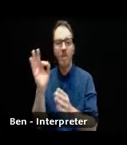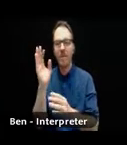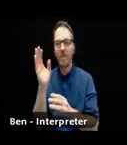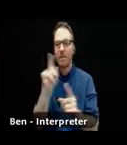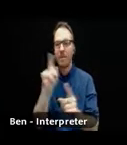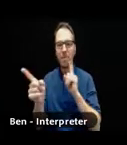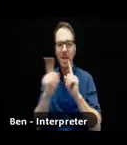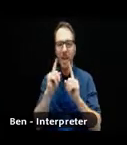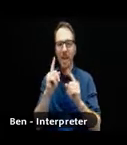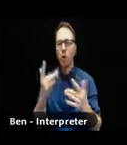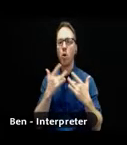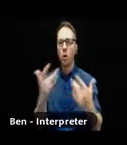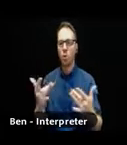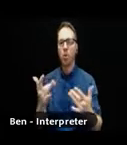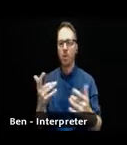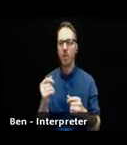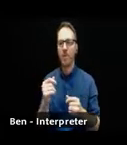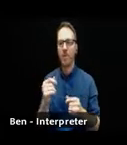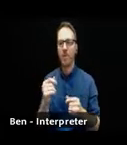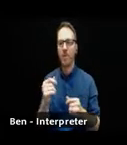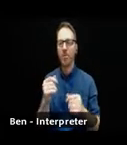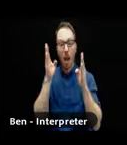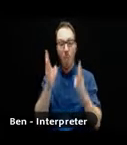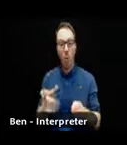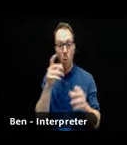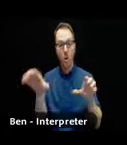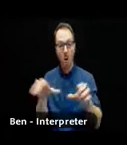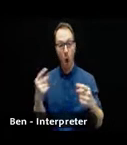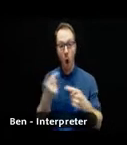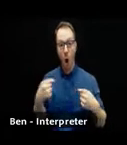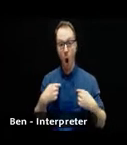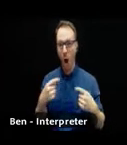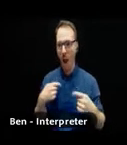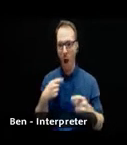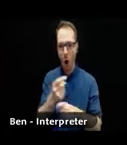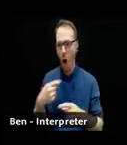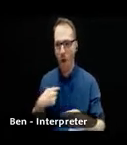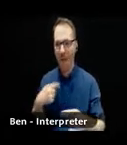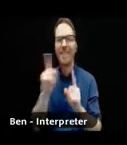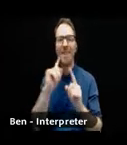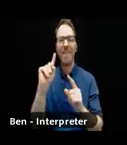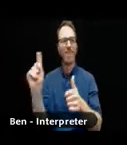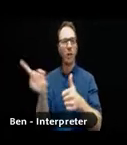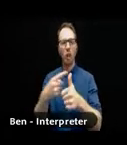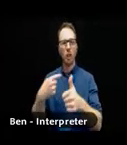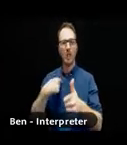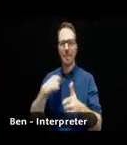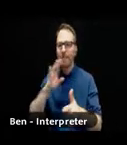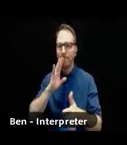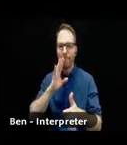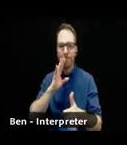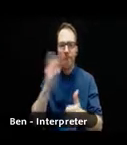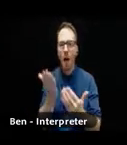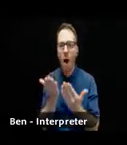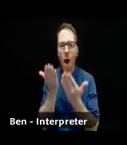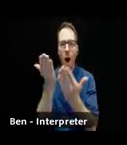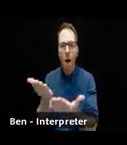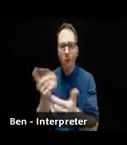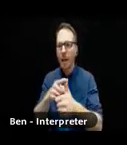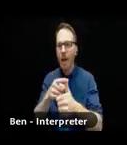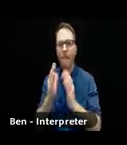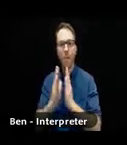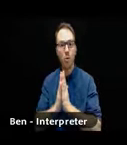it's usually that the person who's done harm speaks first and makes some sort of an offering, a prayer,